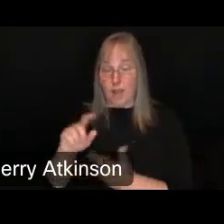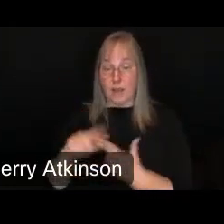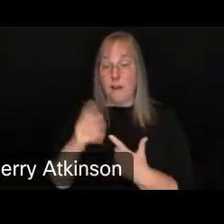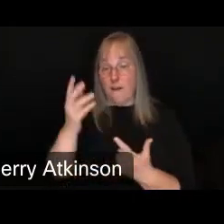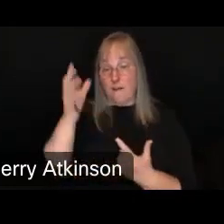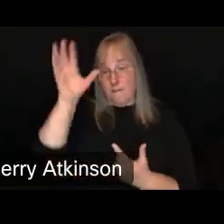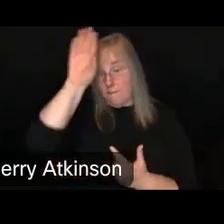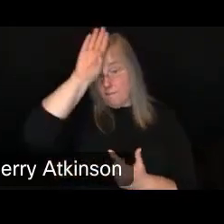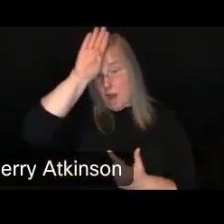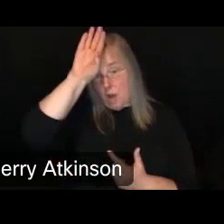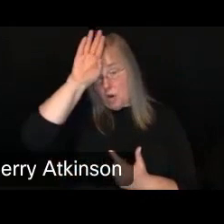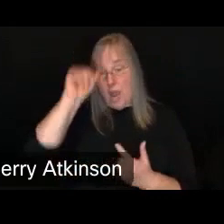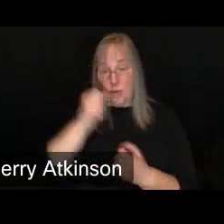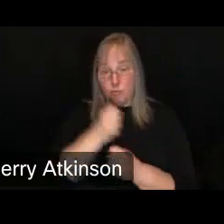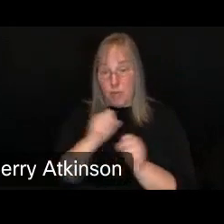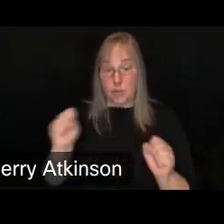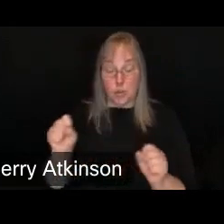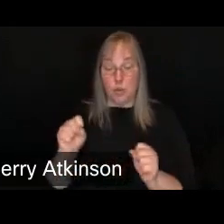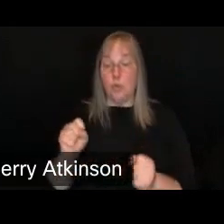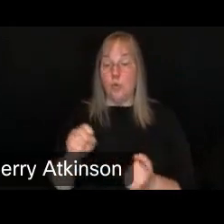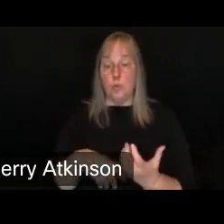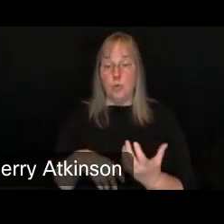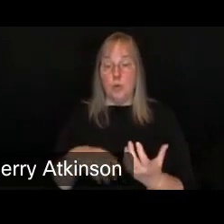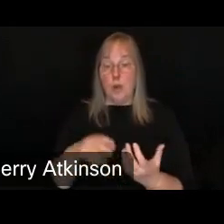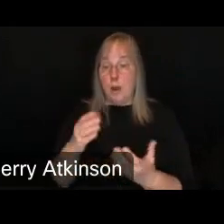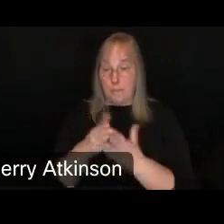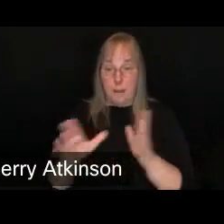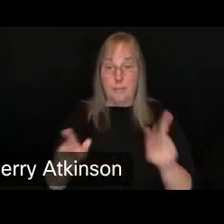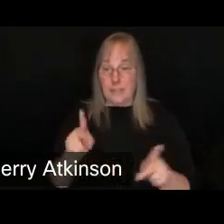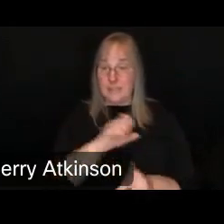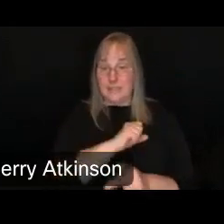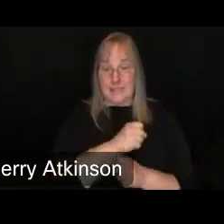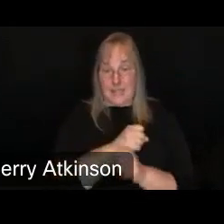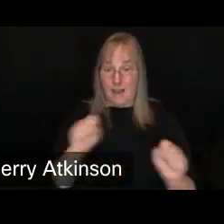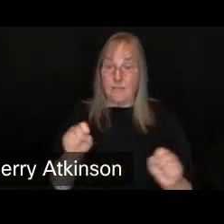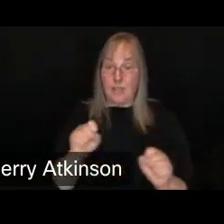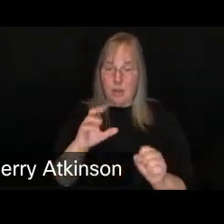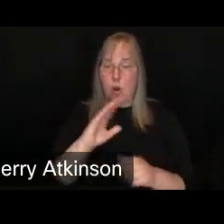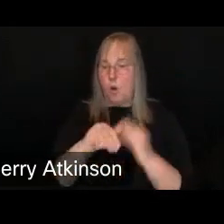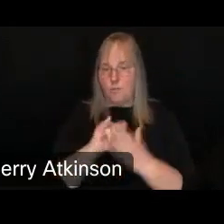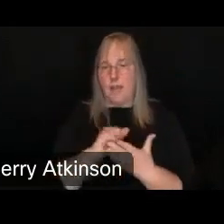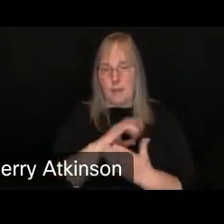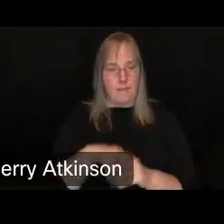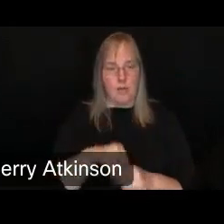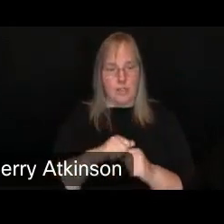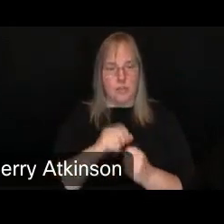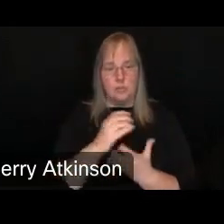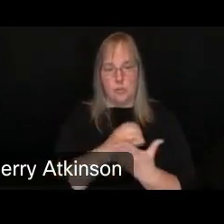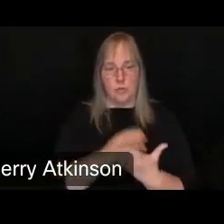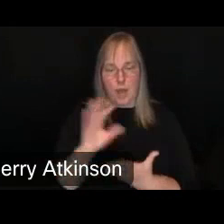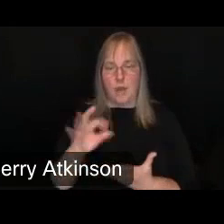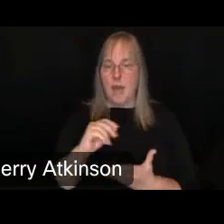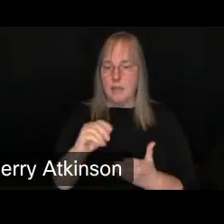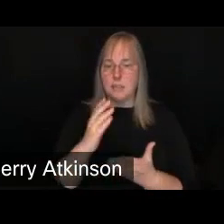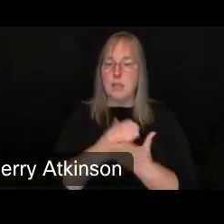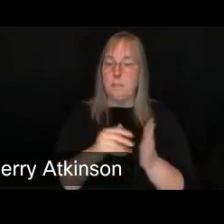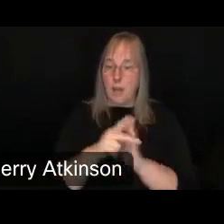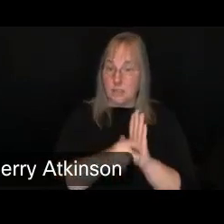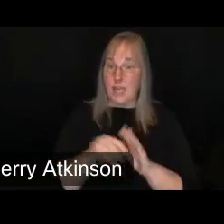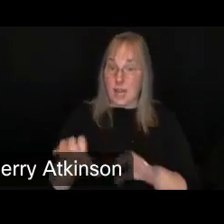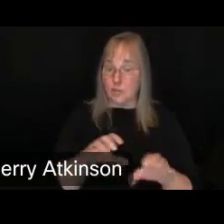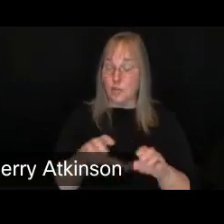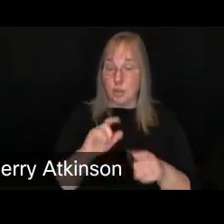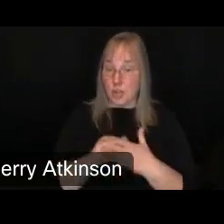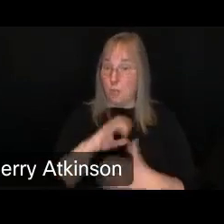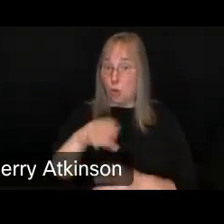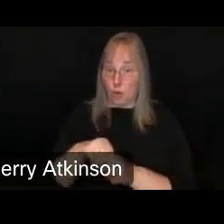public safety, all of that can be found there. And there were some policies and actions included as a result of the amendment process